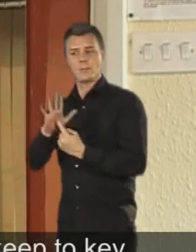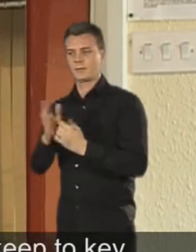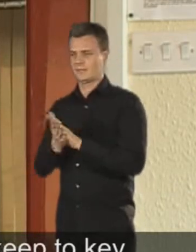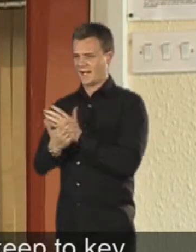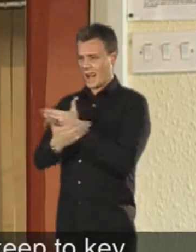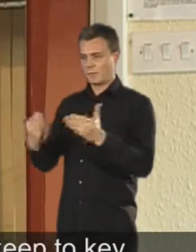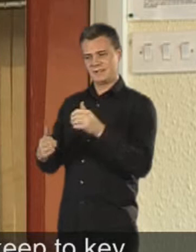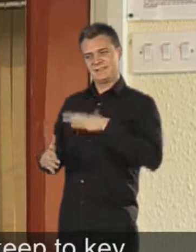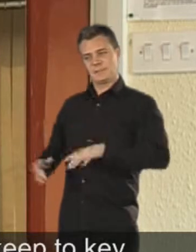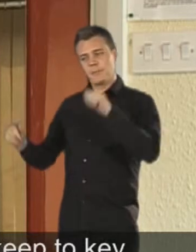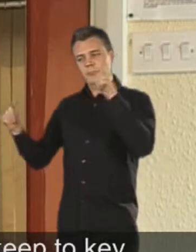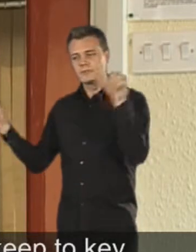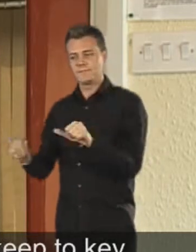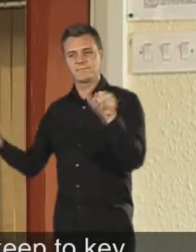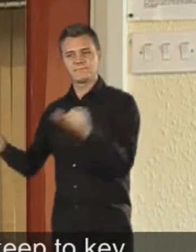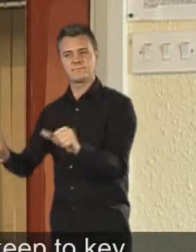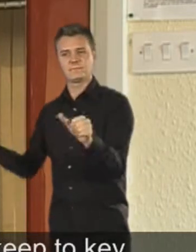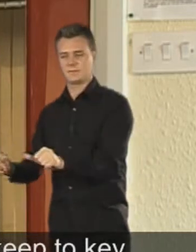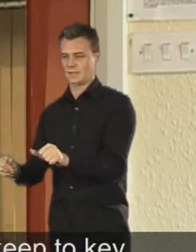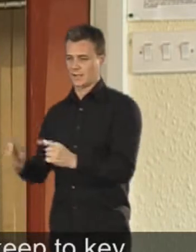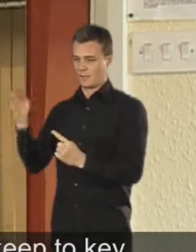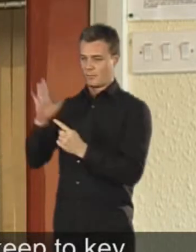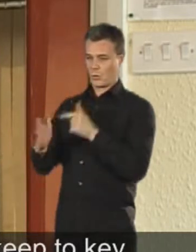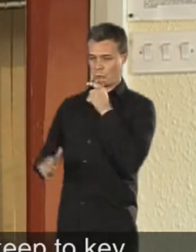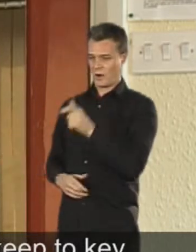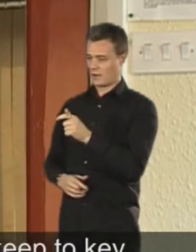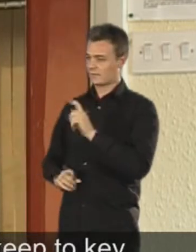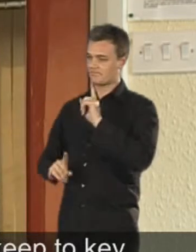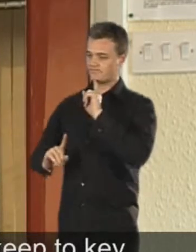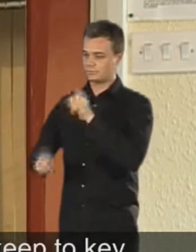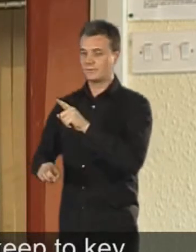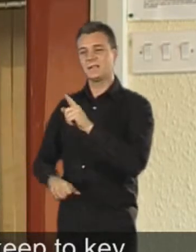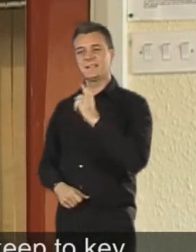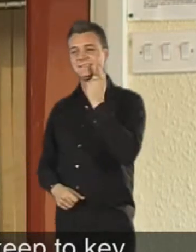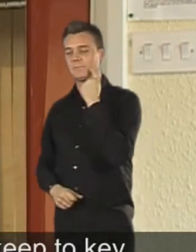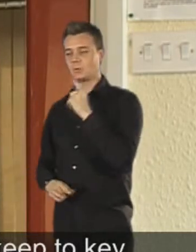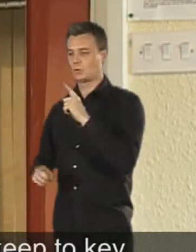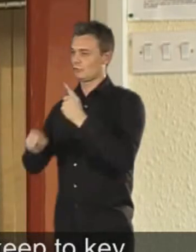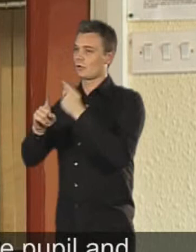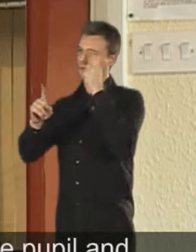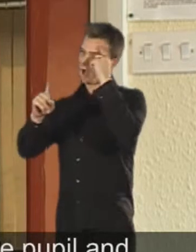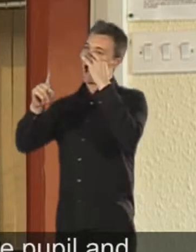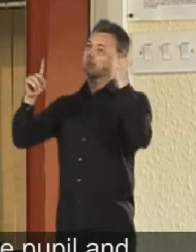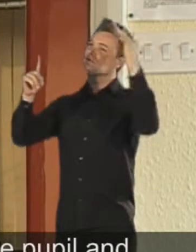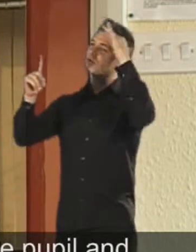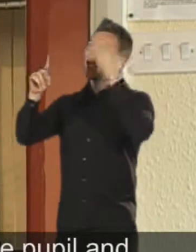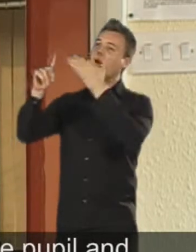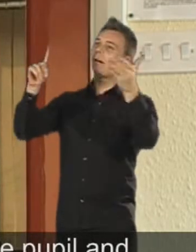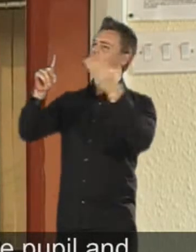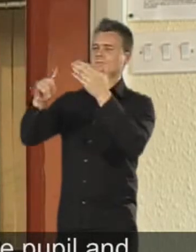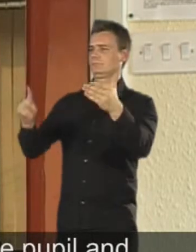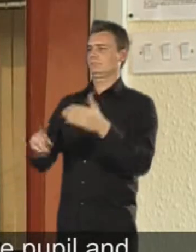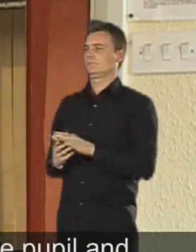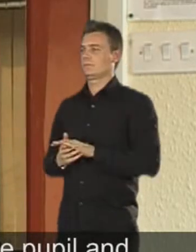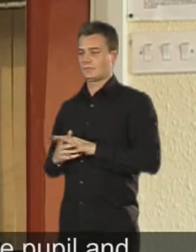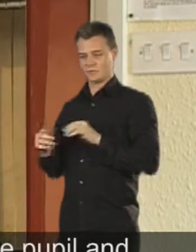language concise, keep to keywords, keep things simple, don't talk in abstracts, chunk together short